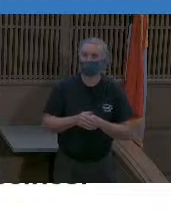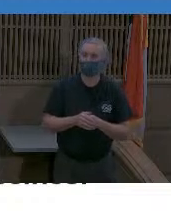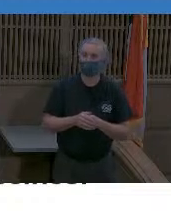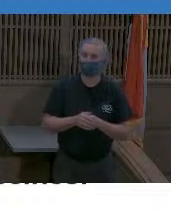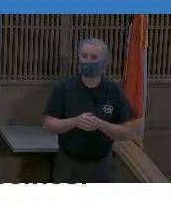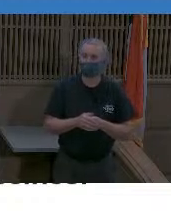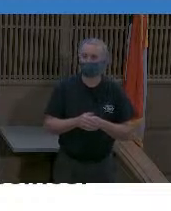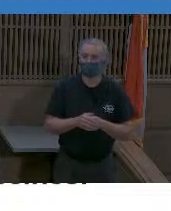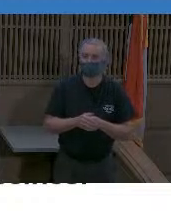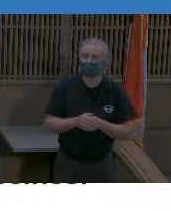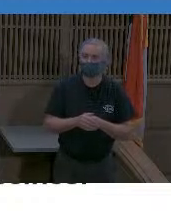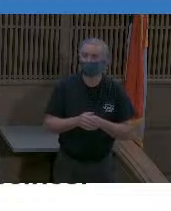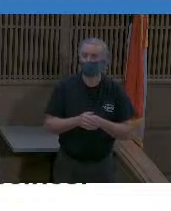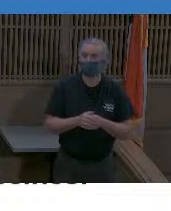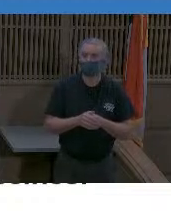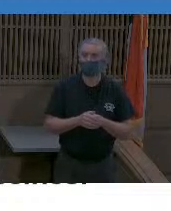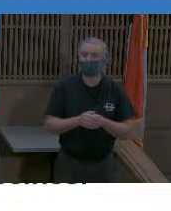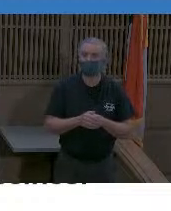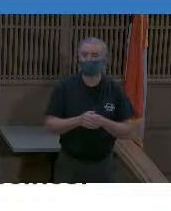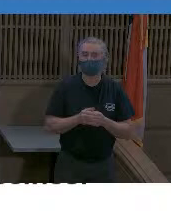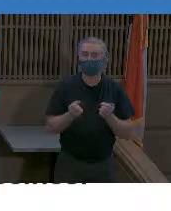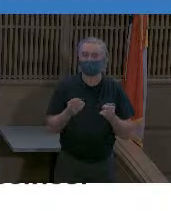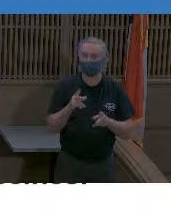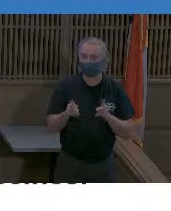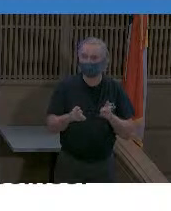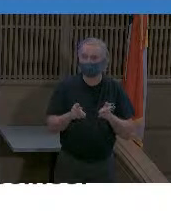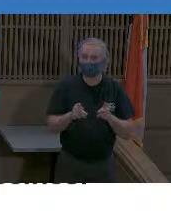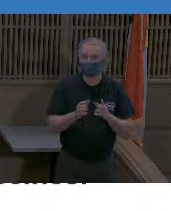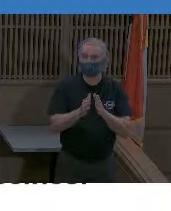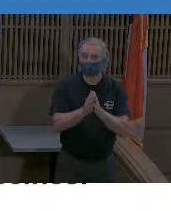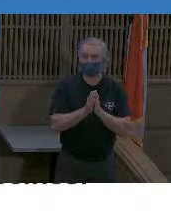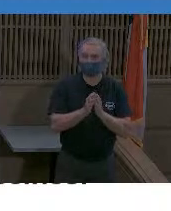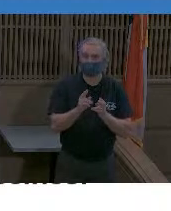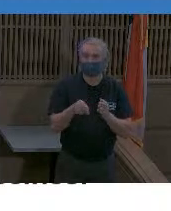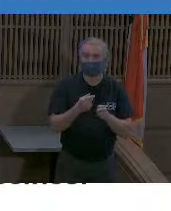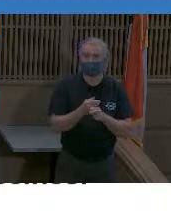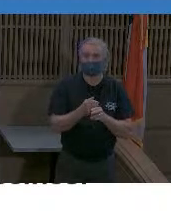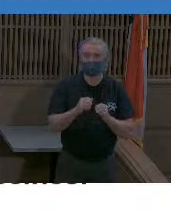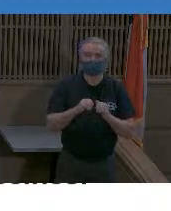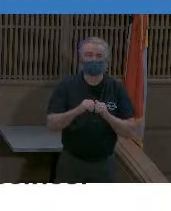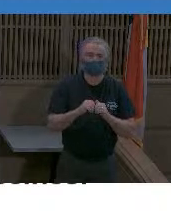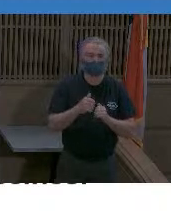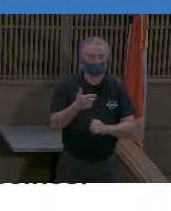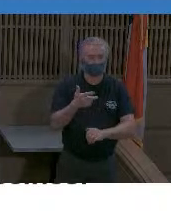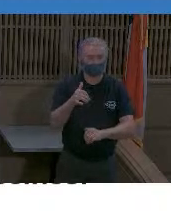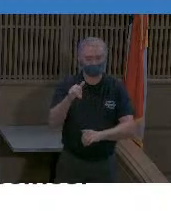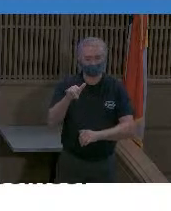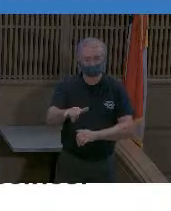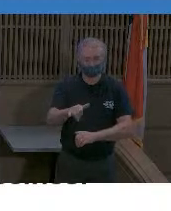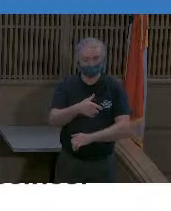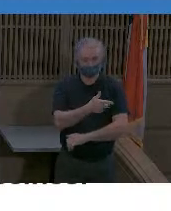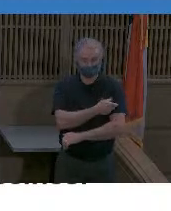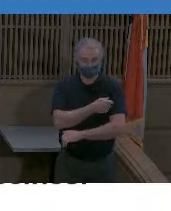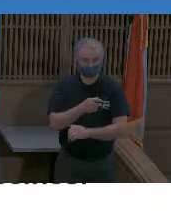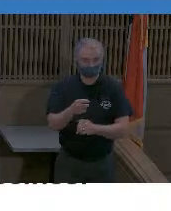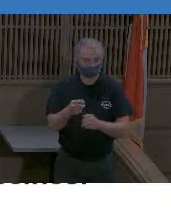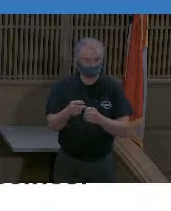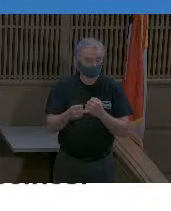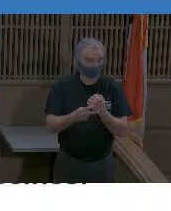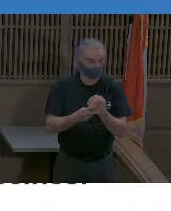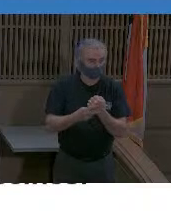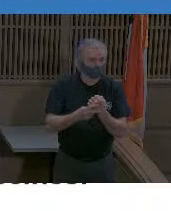A lot of people have asked about how safe is this vaccine. It's